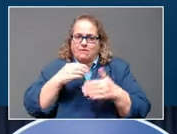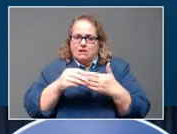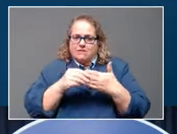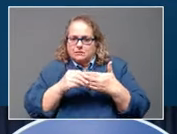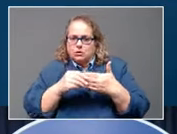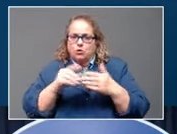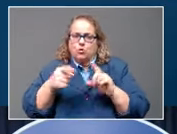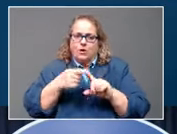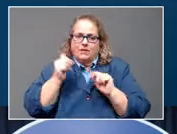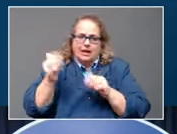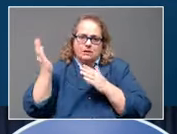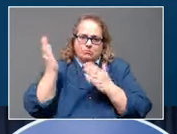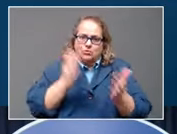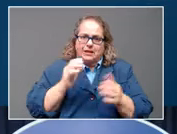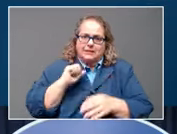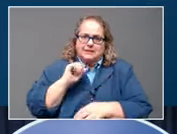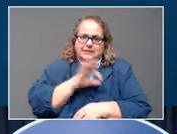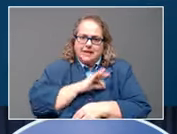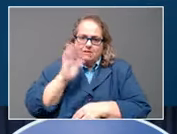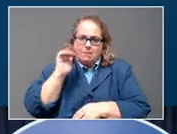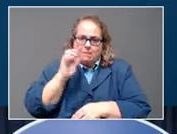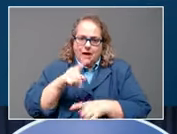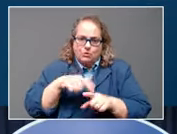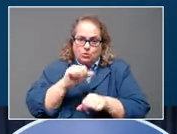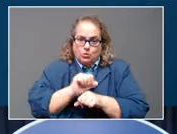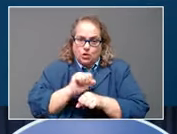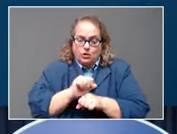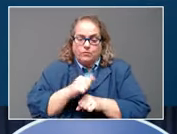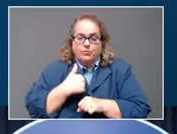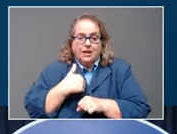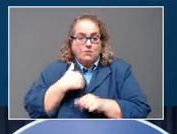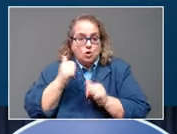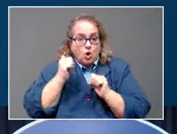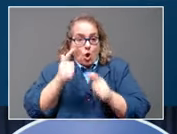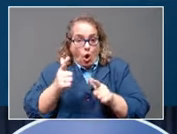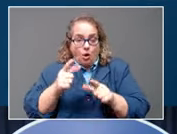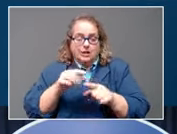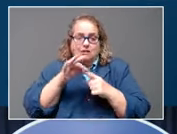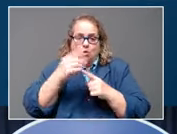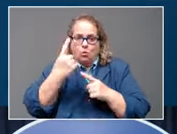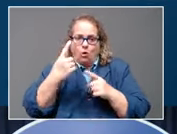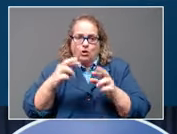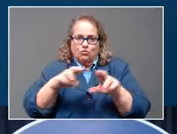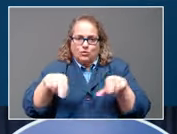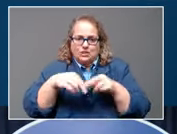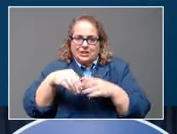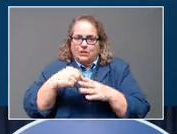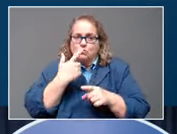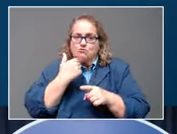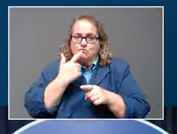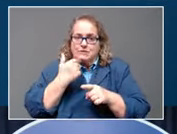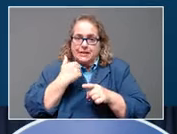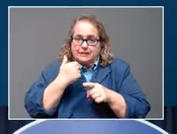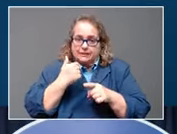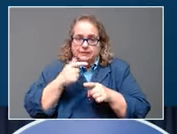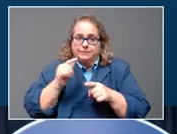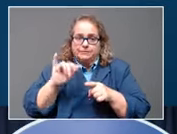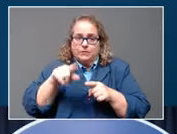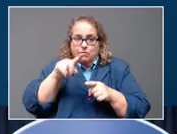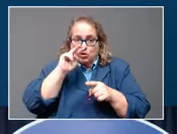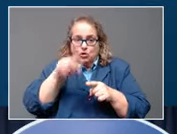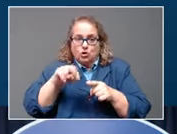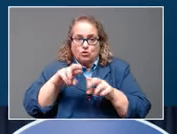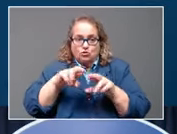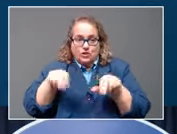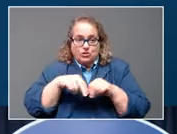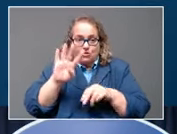staff back to work. We have all but one region in the red, and you look at Region 4,